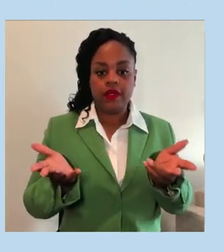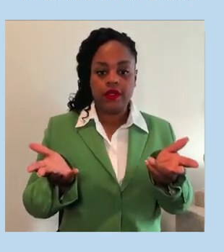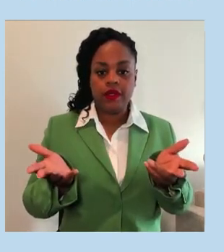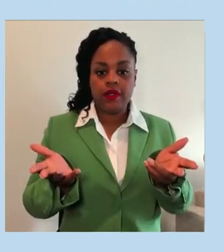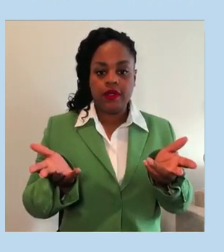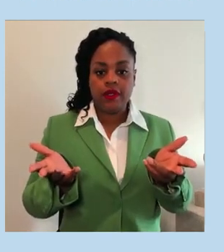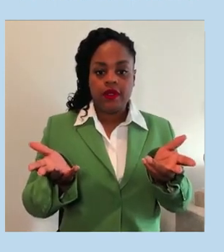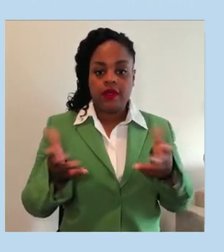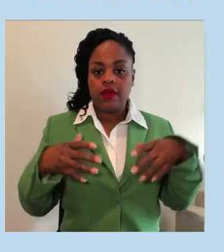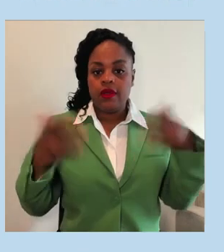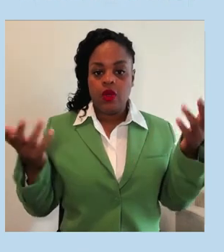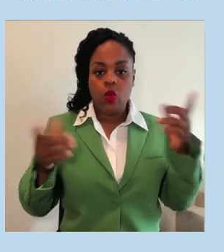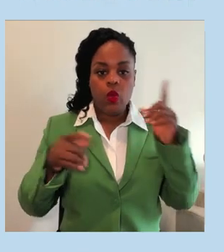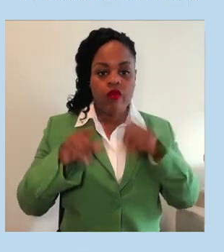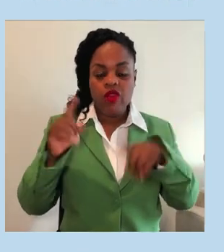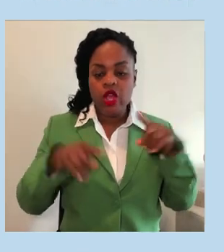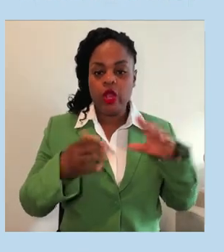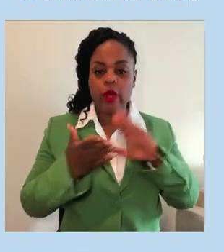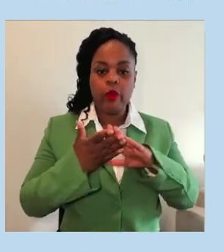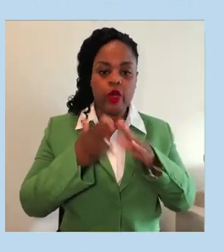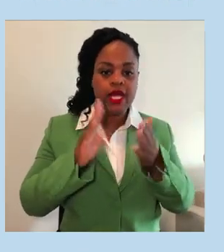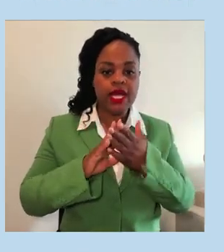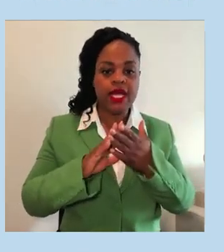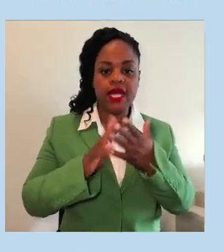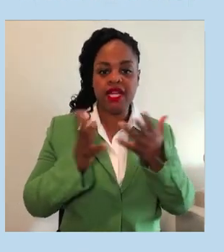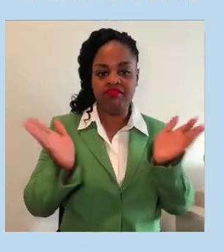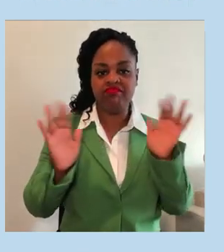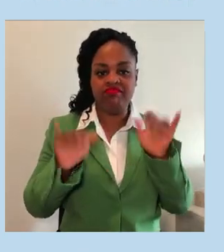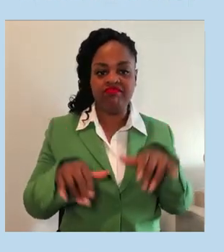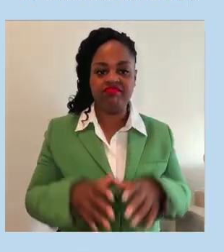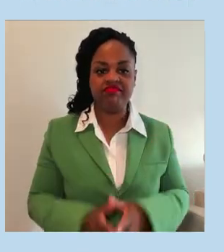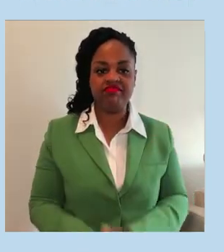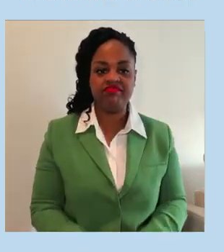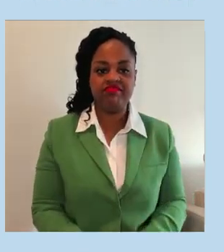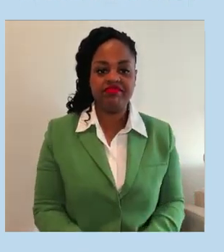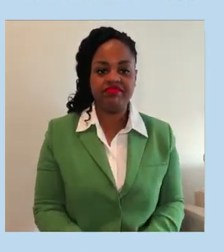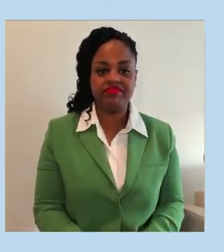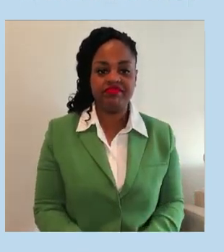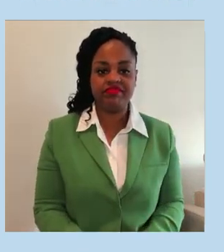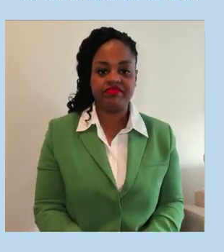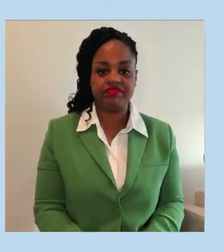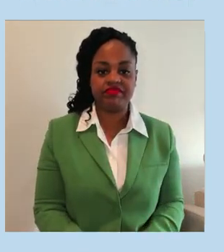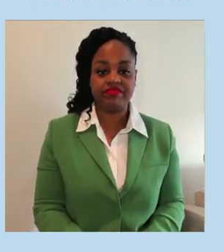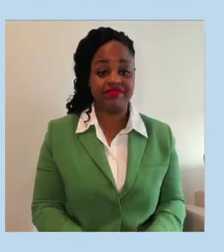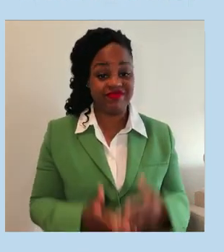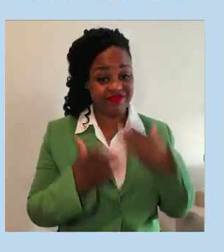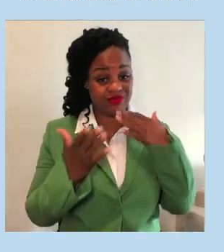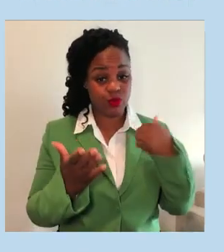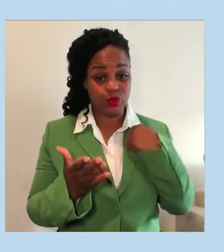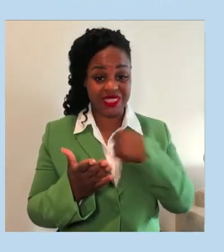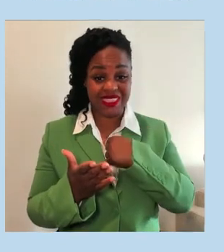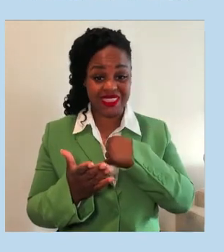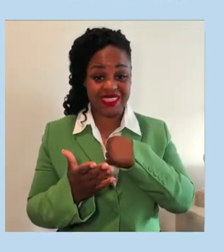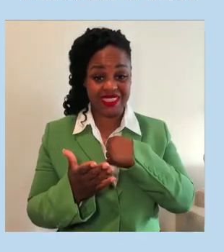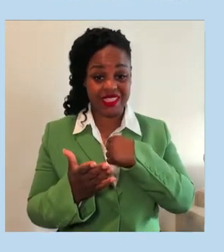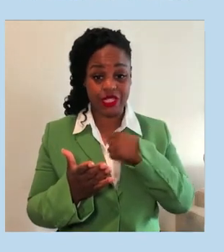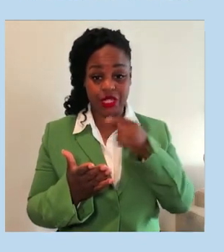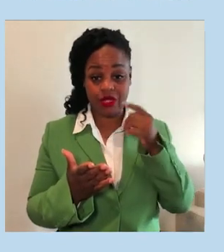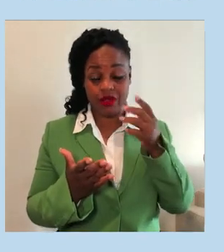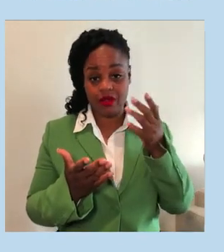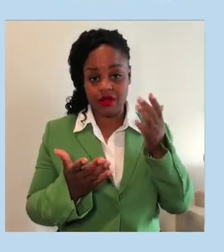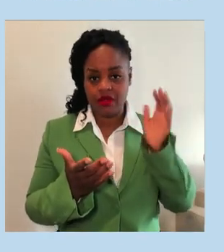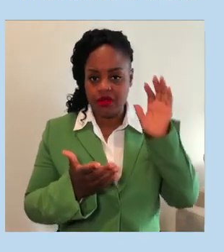Thank you so much. We got most, but not all of what you said, but I wanna thank you